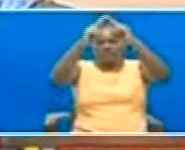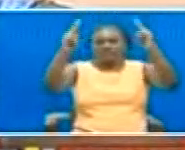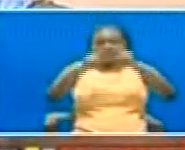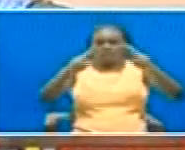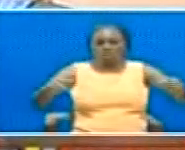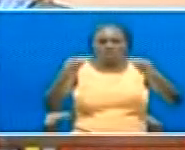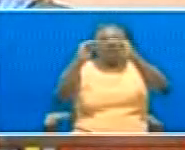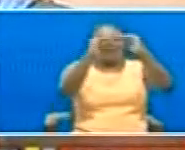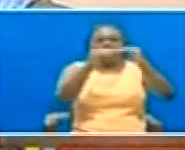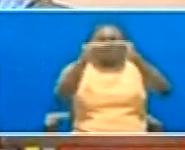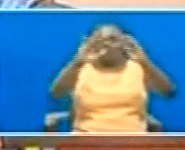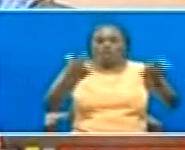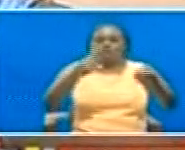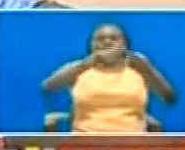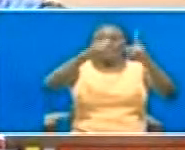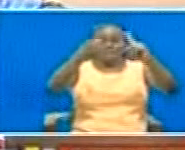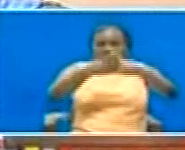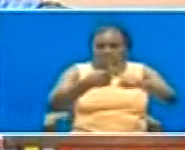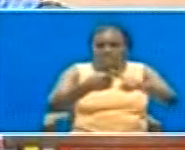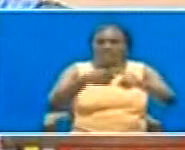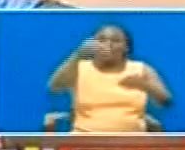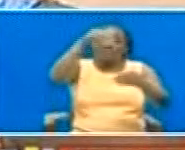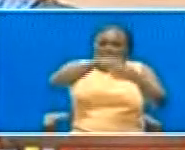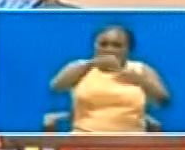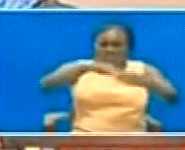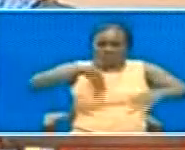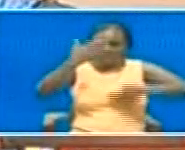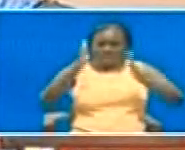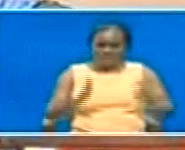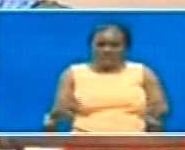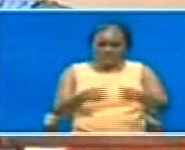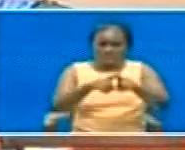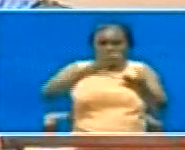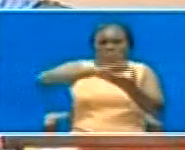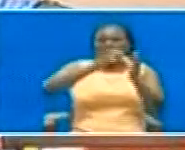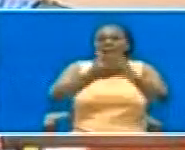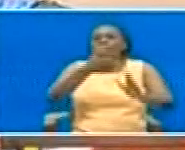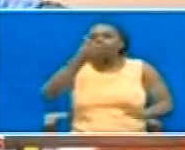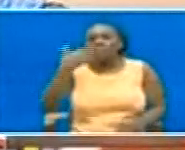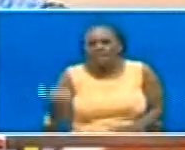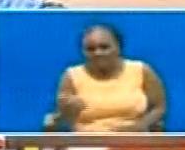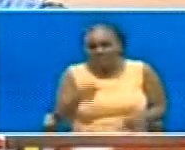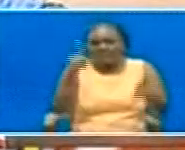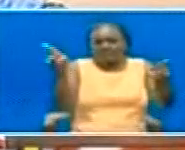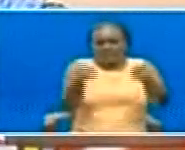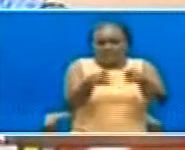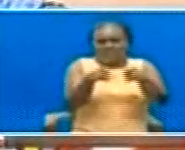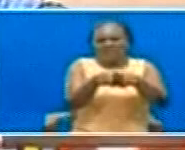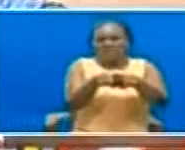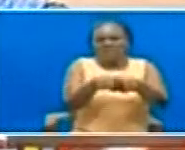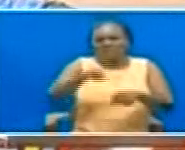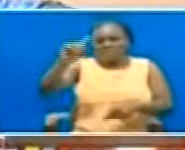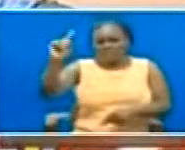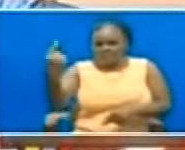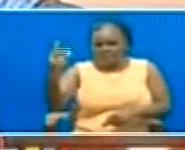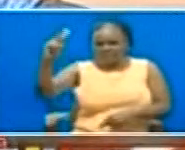levels, of standard levels, and then with that investment, now the players also become better. So even coming from the you know, the first